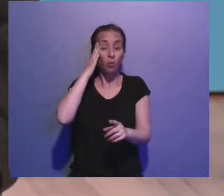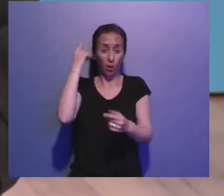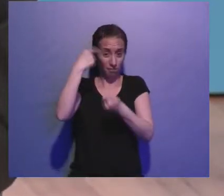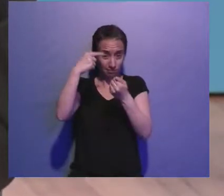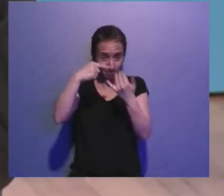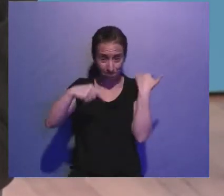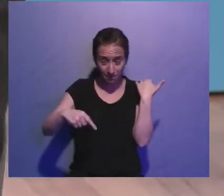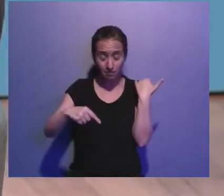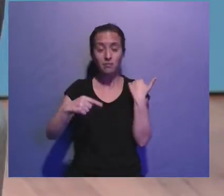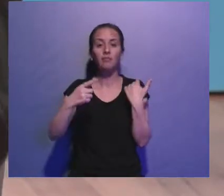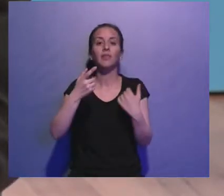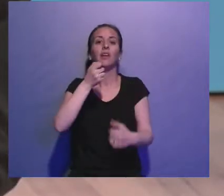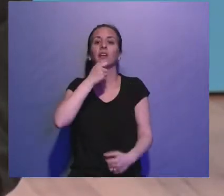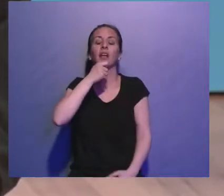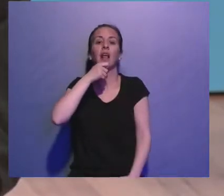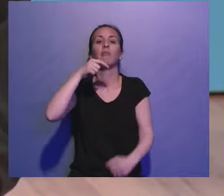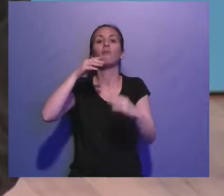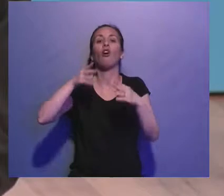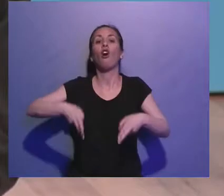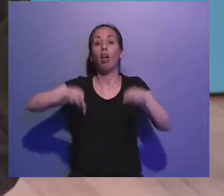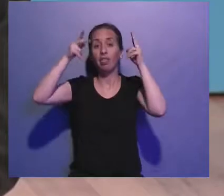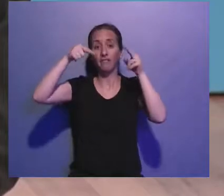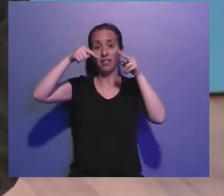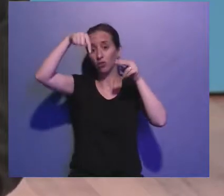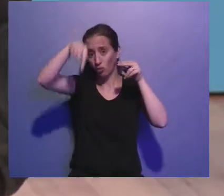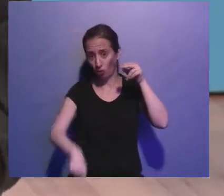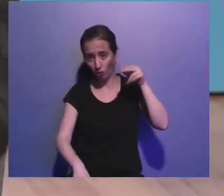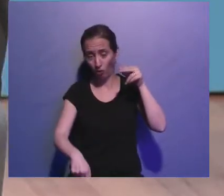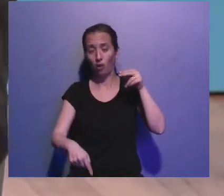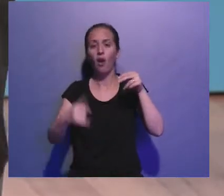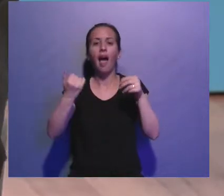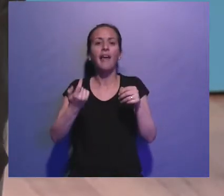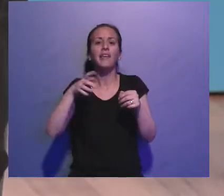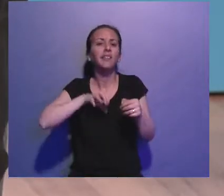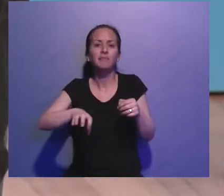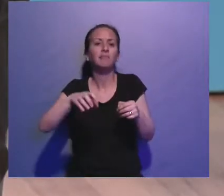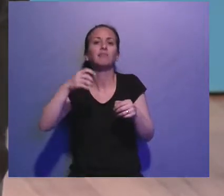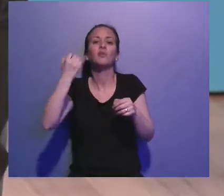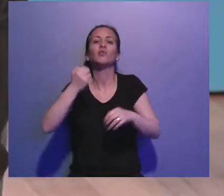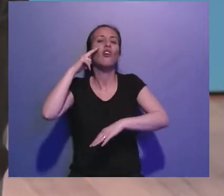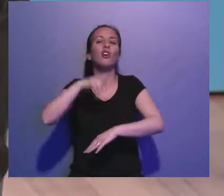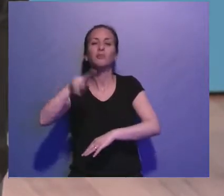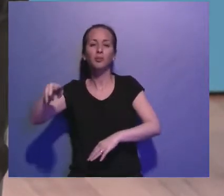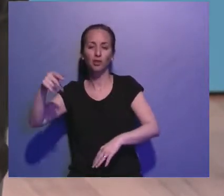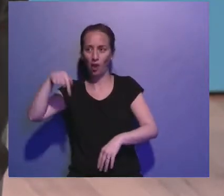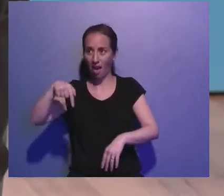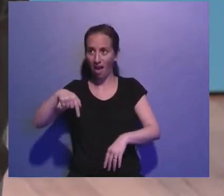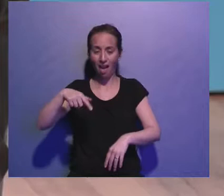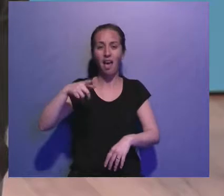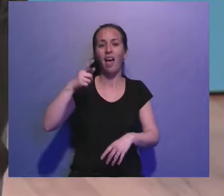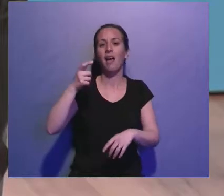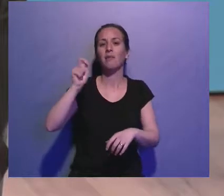terrain. It also has a broad cultural diversity. On the ground floor, we have an